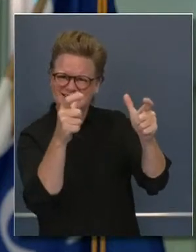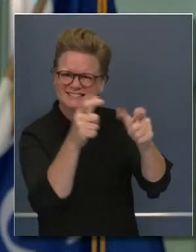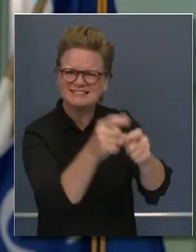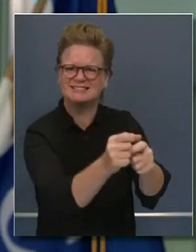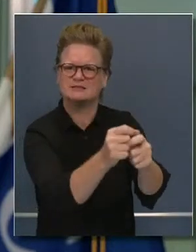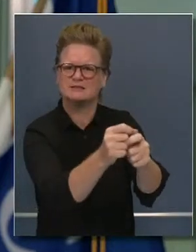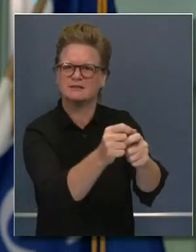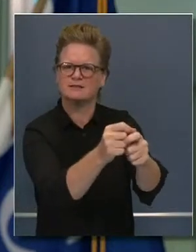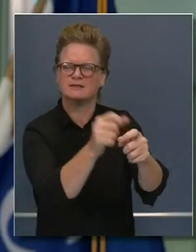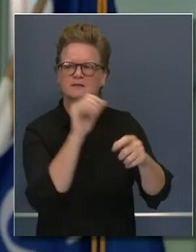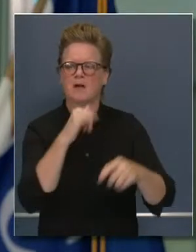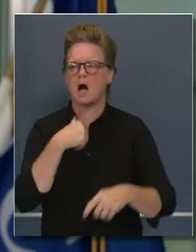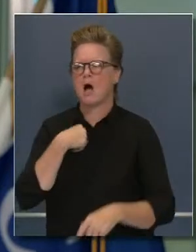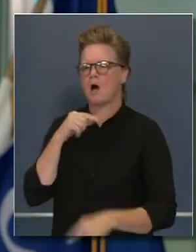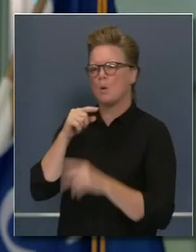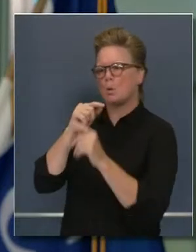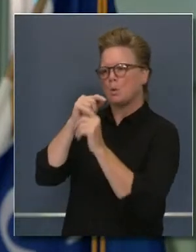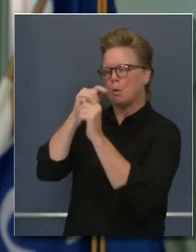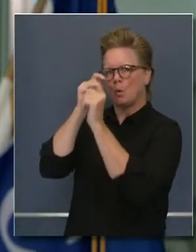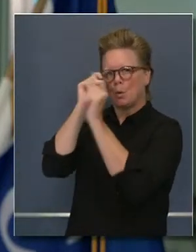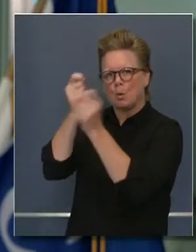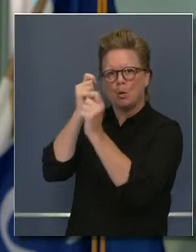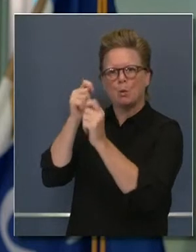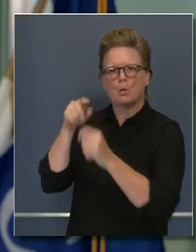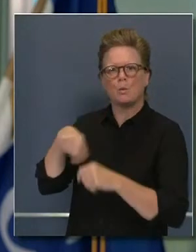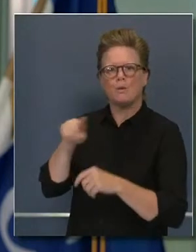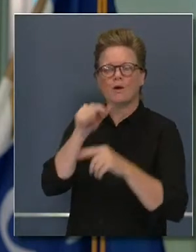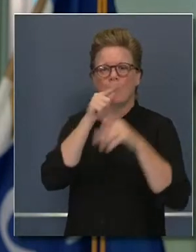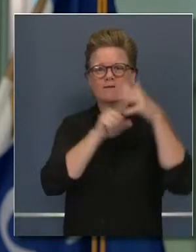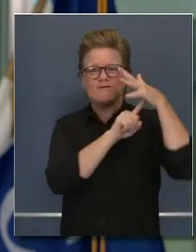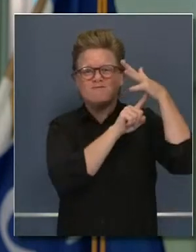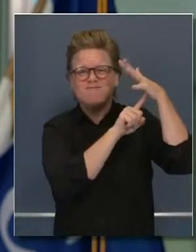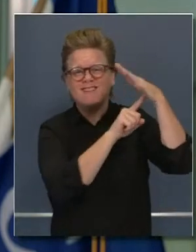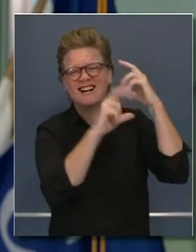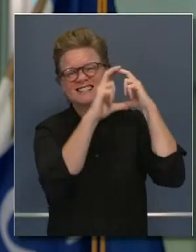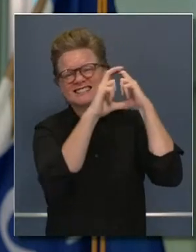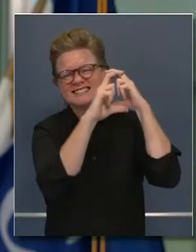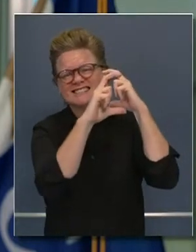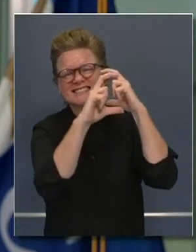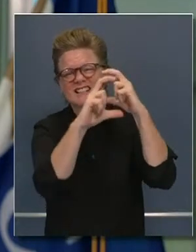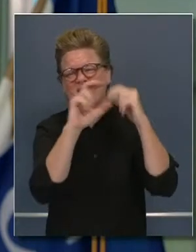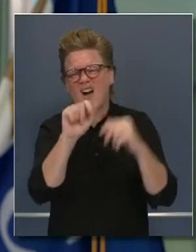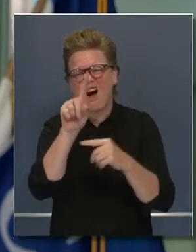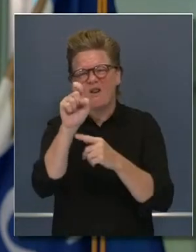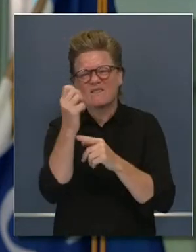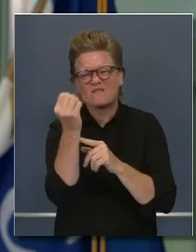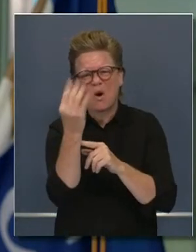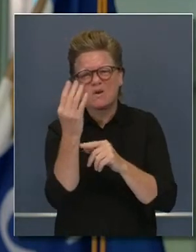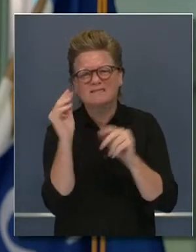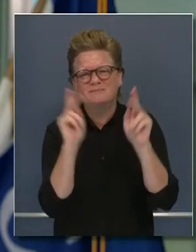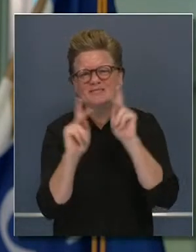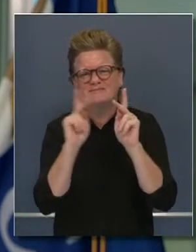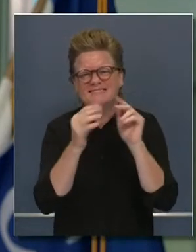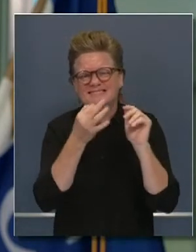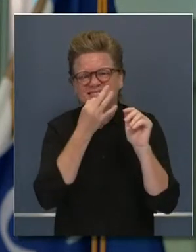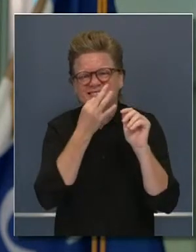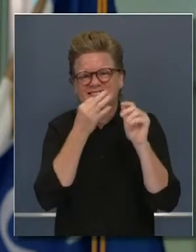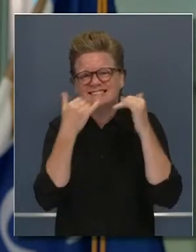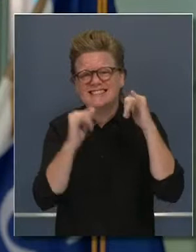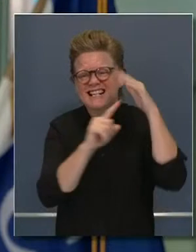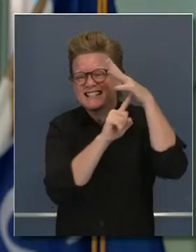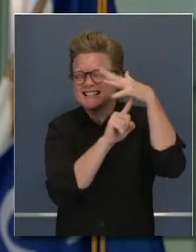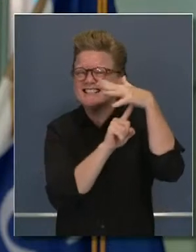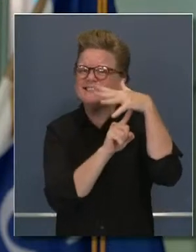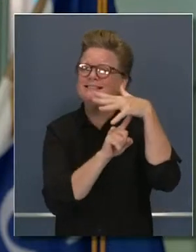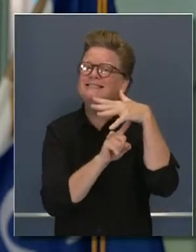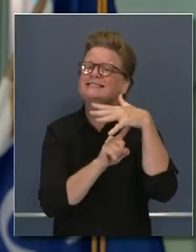heroic efforts, these 2 helicopters that landed, rescuing 214 individuals in very difficult circumstances. They very